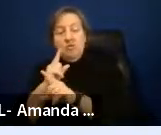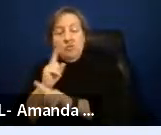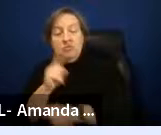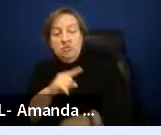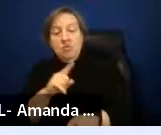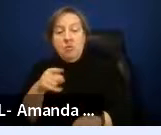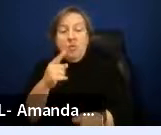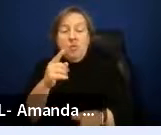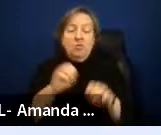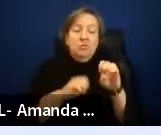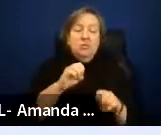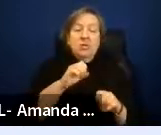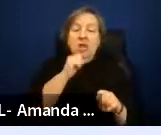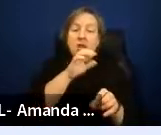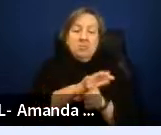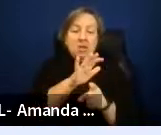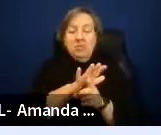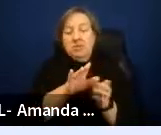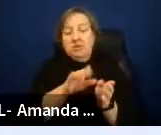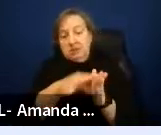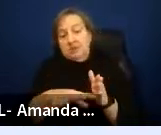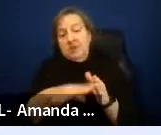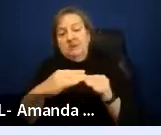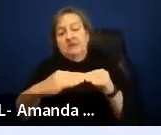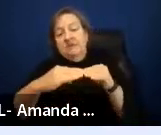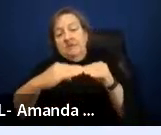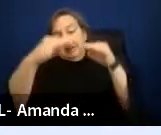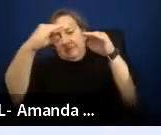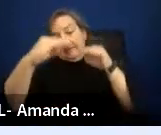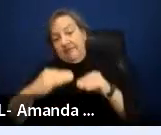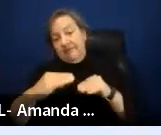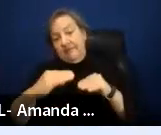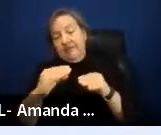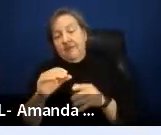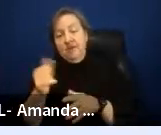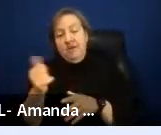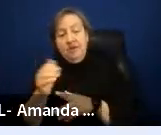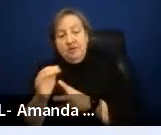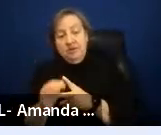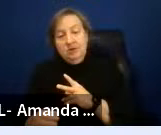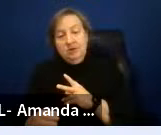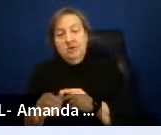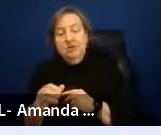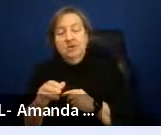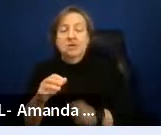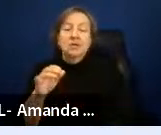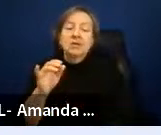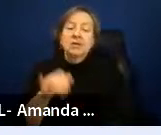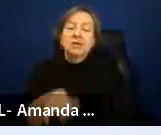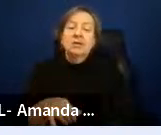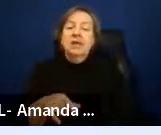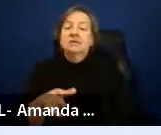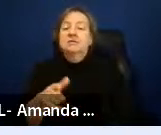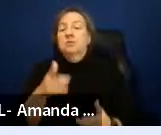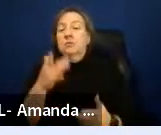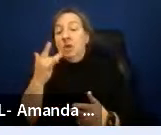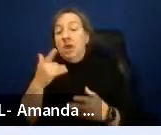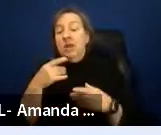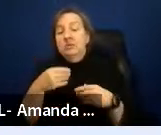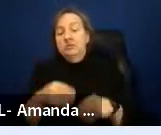an unpopular, expensive lift bridge alternative. This is a ploy to sell IBR's